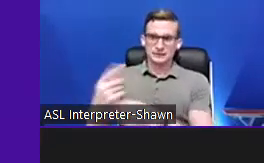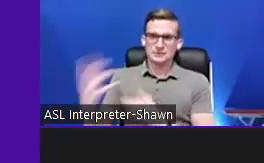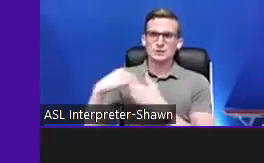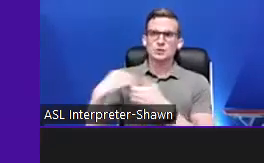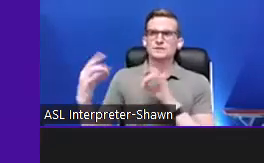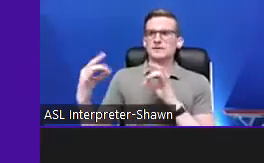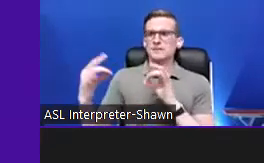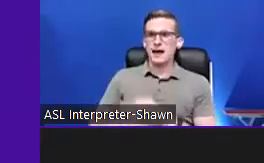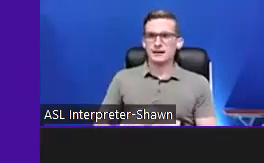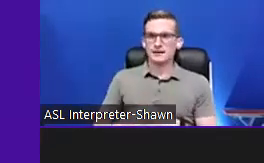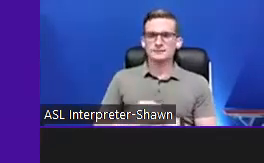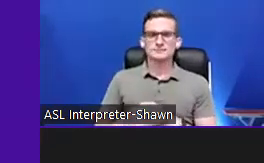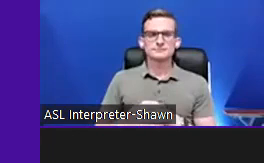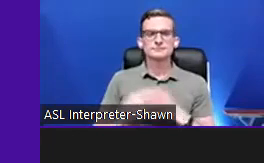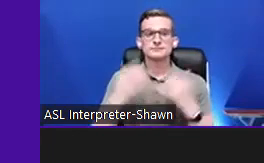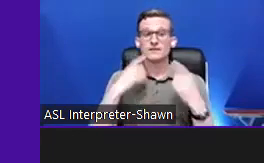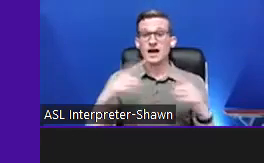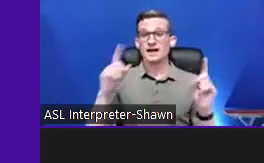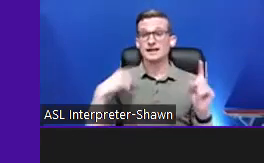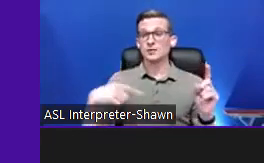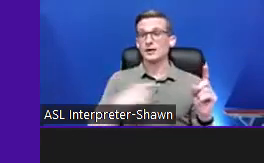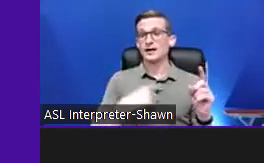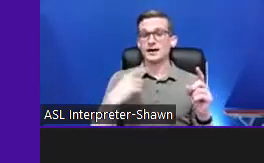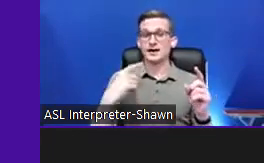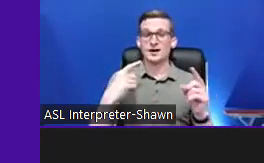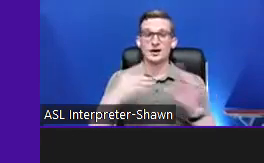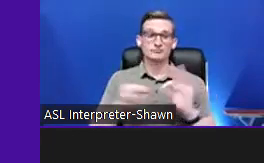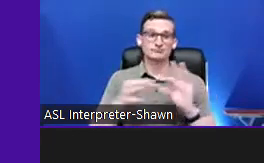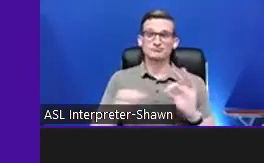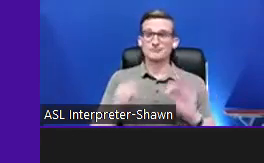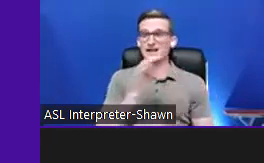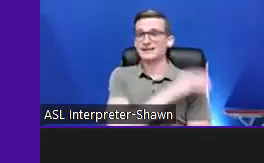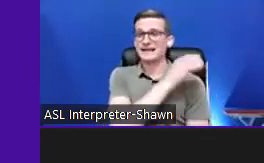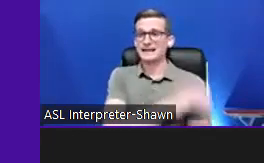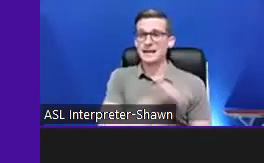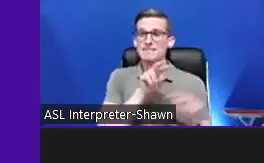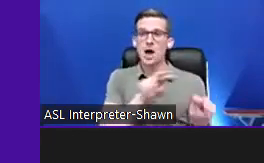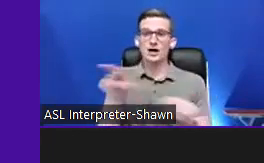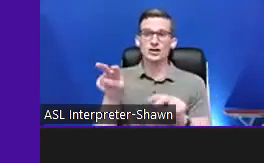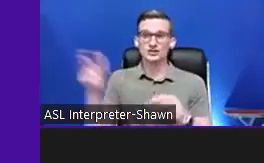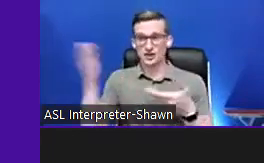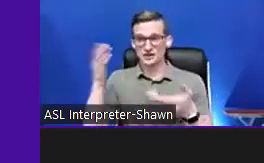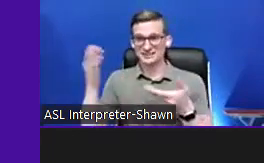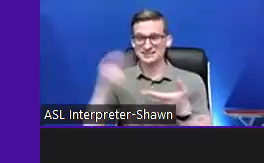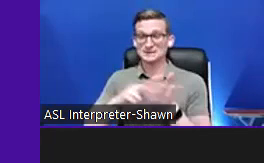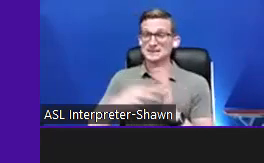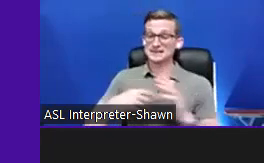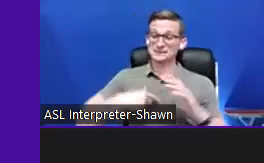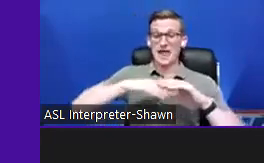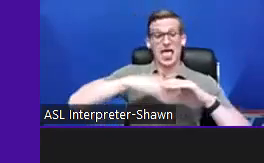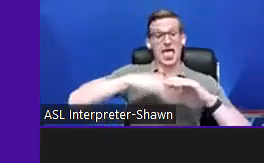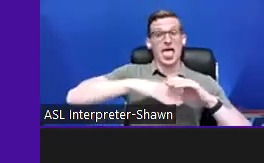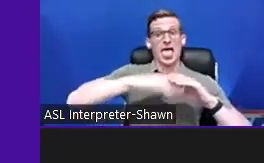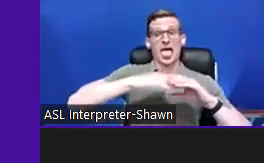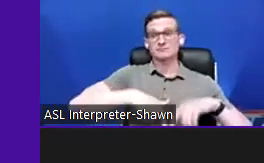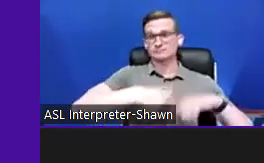Okay, so we are finally at clinically monitored services, which means you can get a break from me droning on and we can get it over to Erica. So